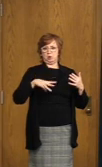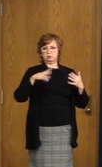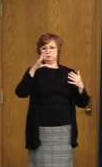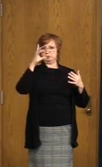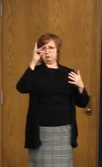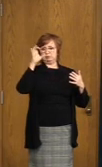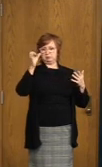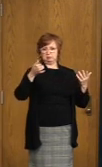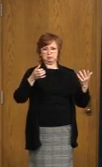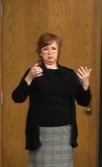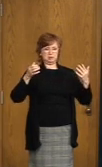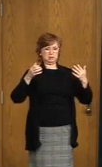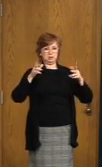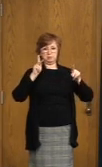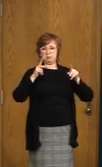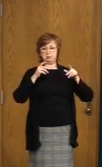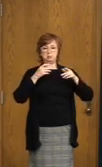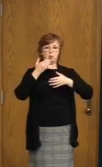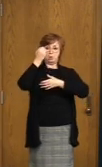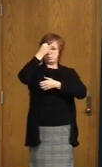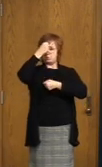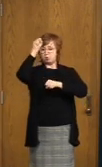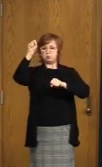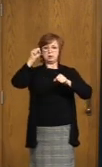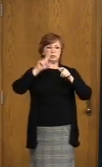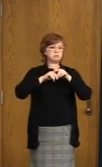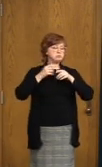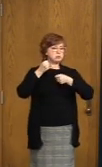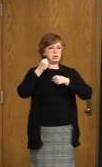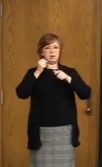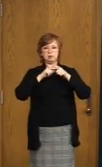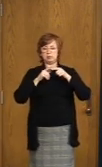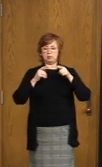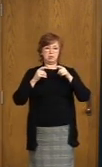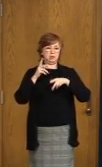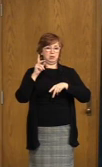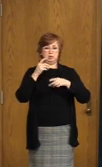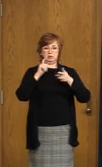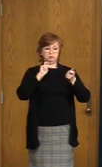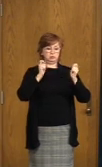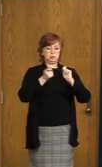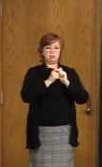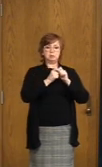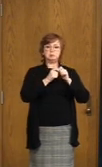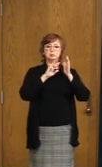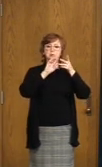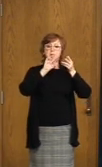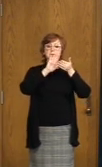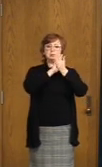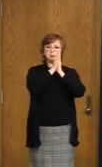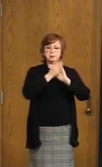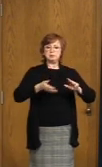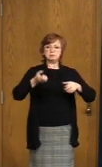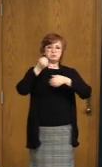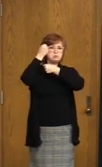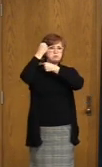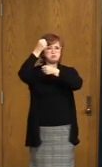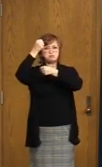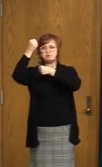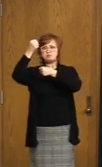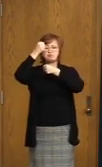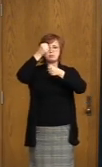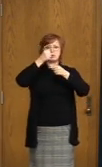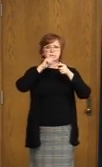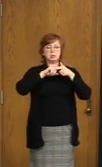protest, being a respectful protest, to being something quite different from that. What we saw was this weekend